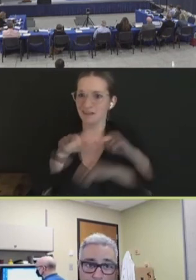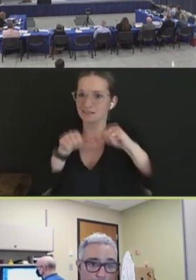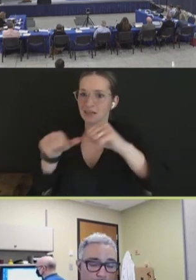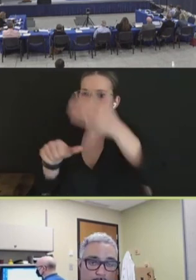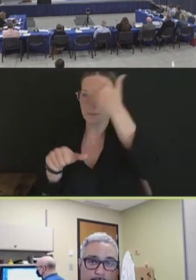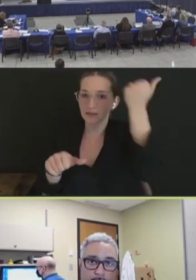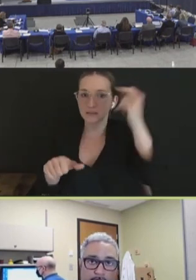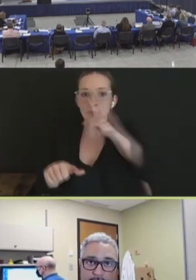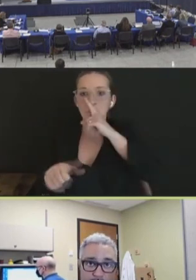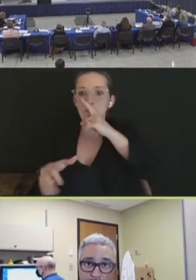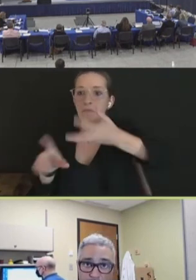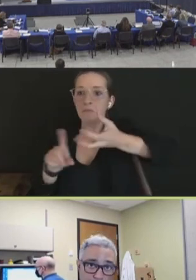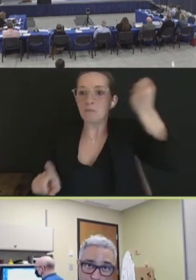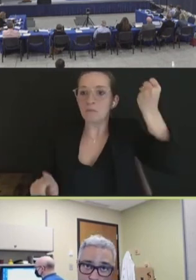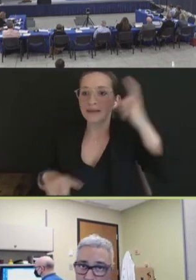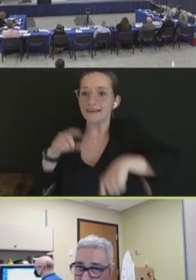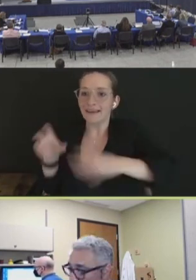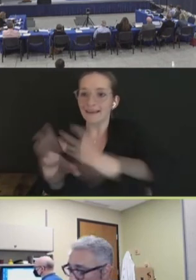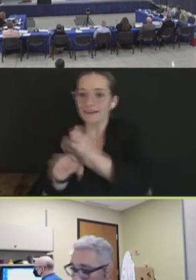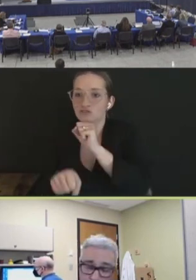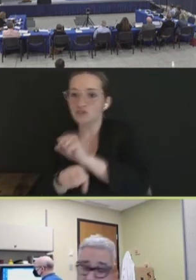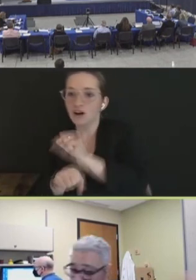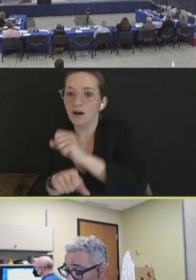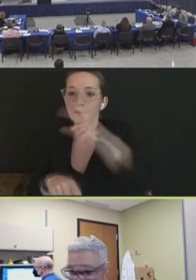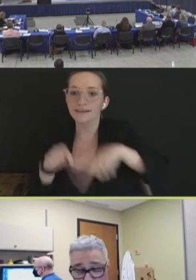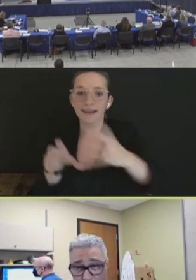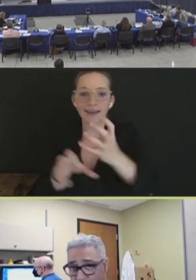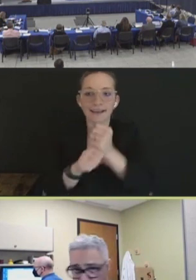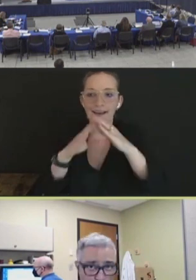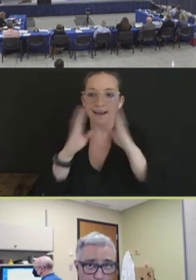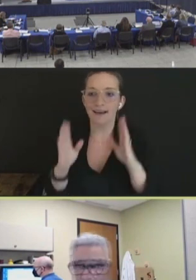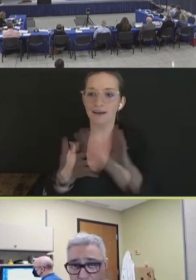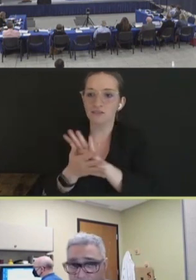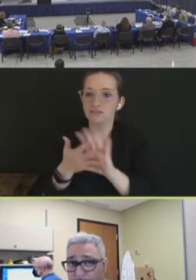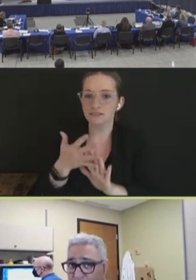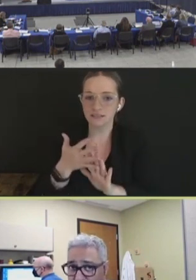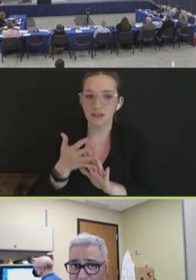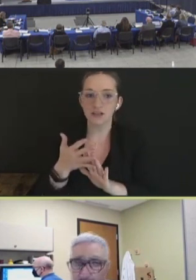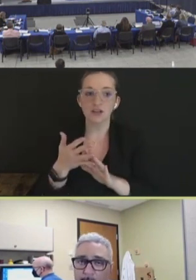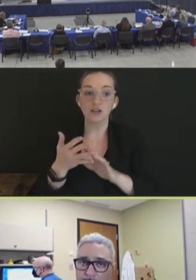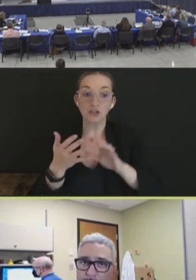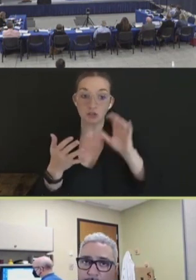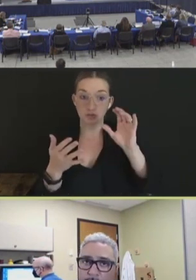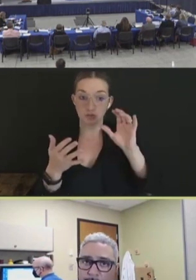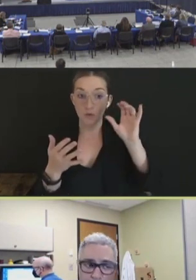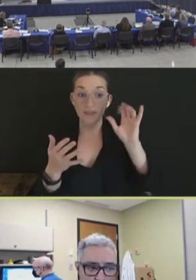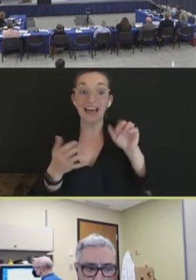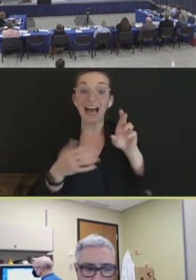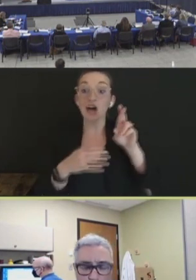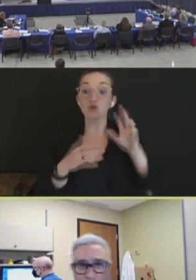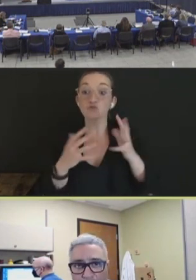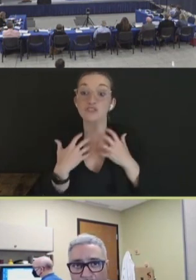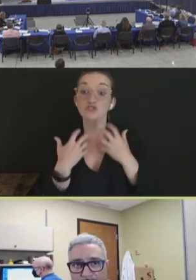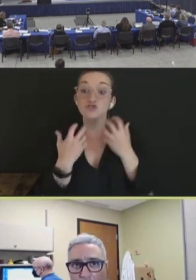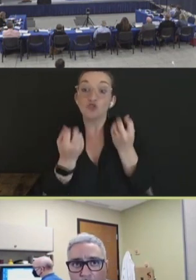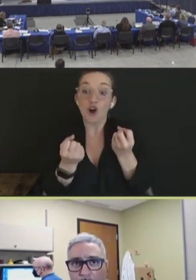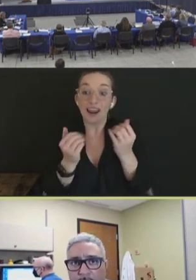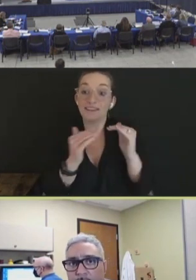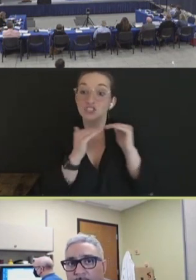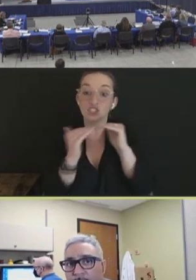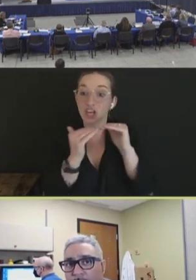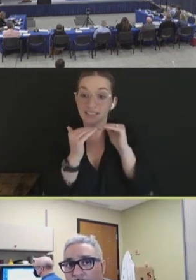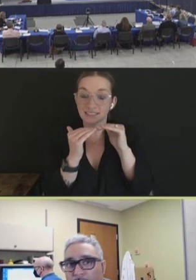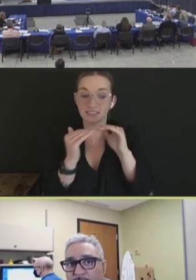on. Restorative justice, and whether, again, we're talking about criminal justice or in the workplace or in other settings, is really about having all